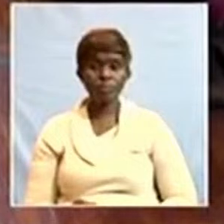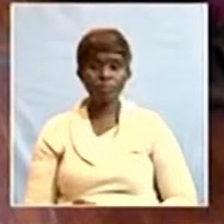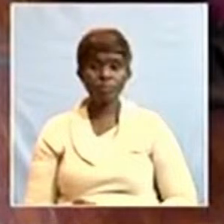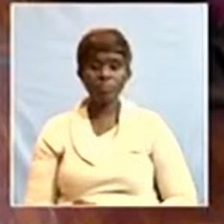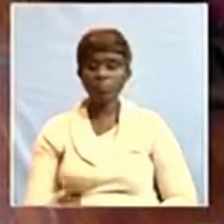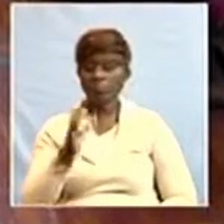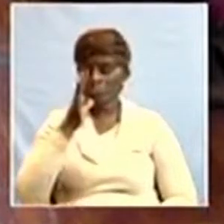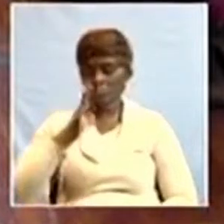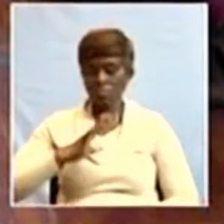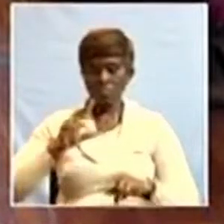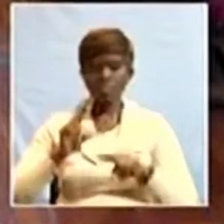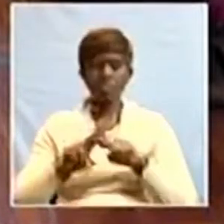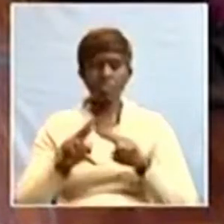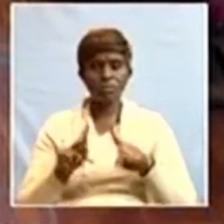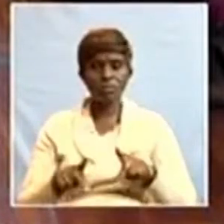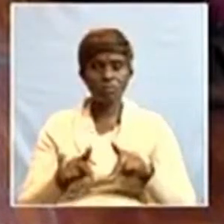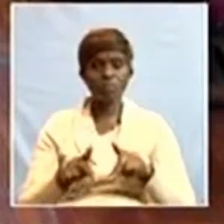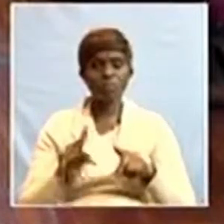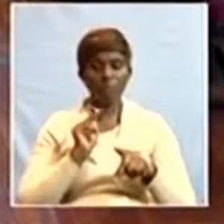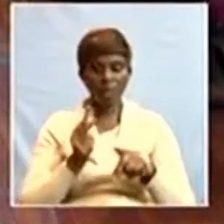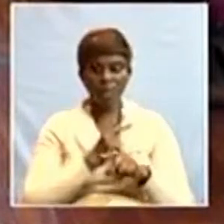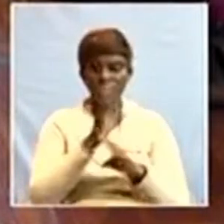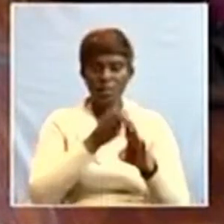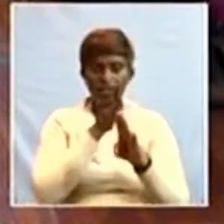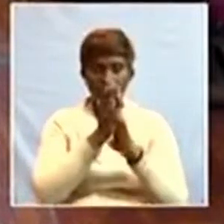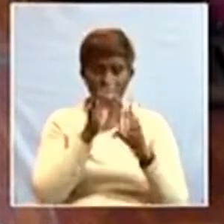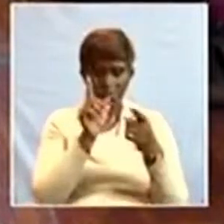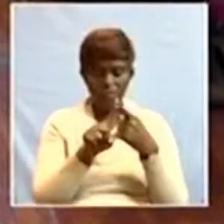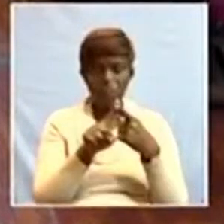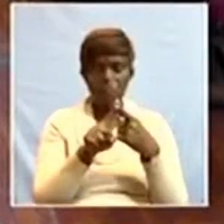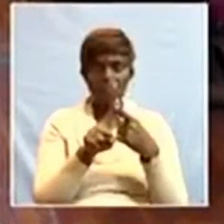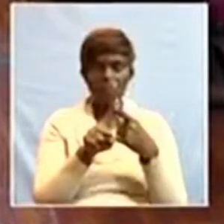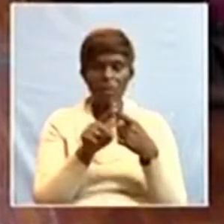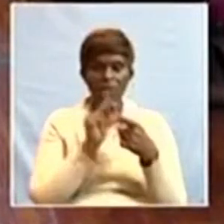Madam Chairperson, we are referred to annex